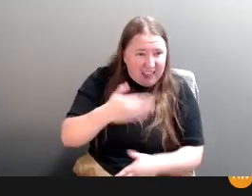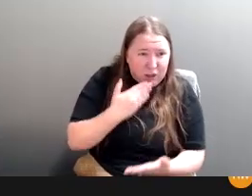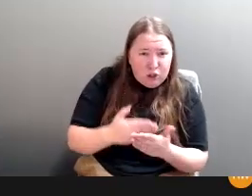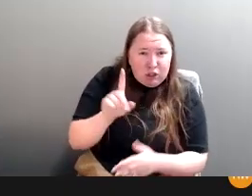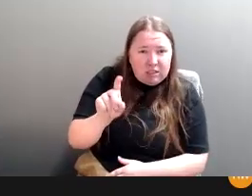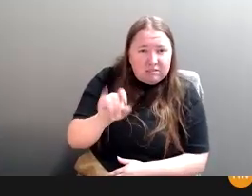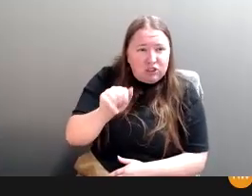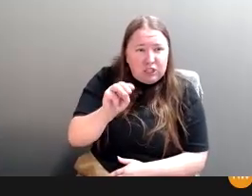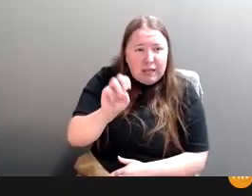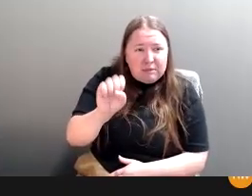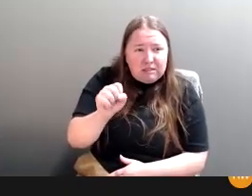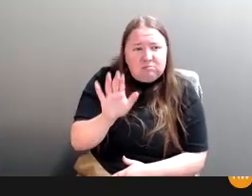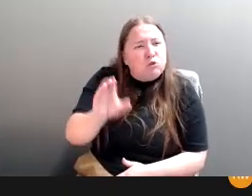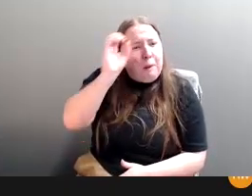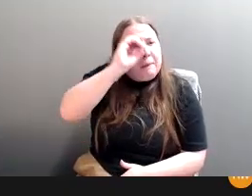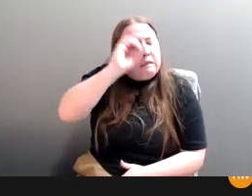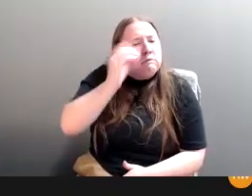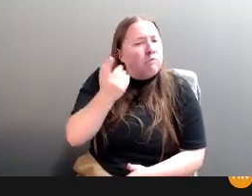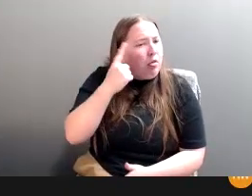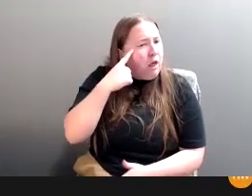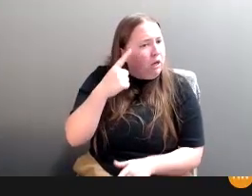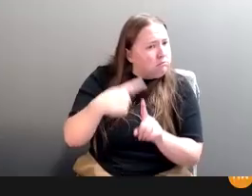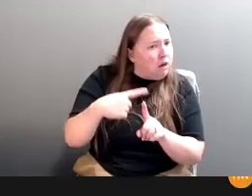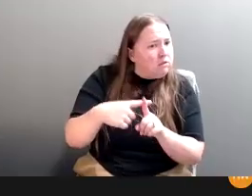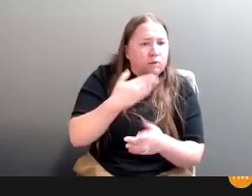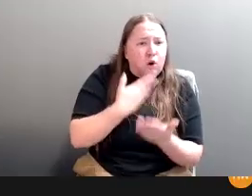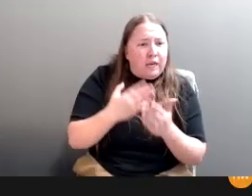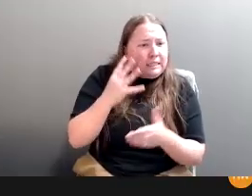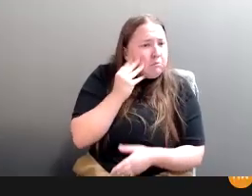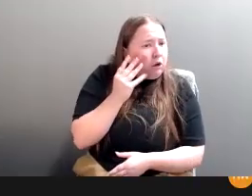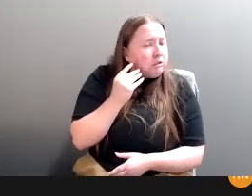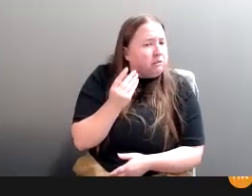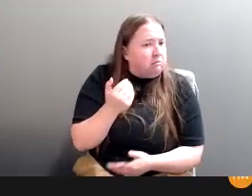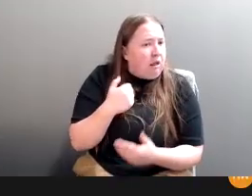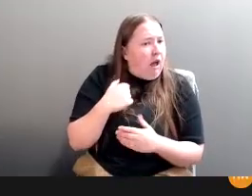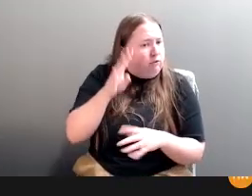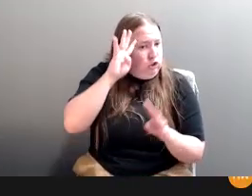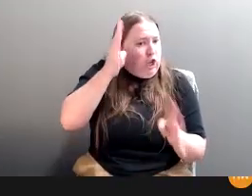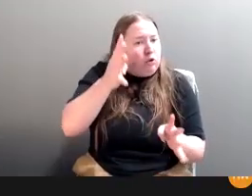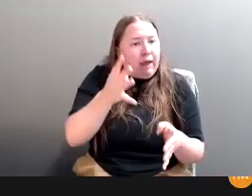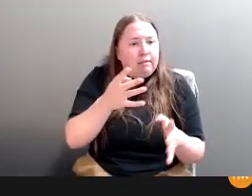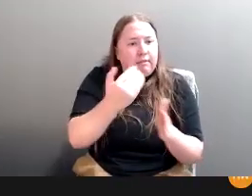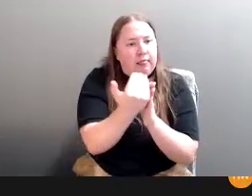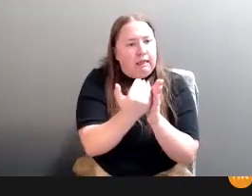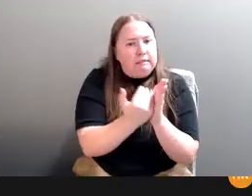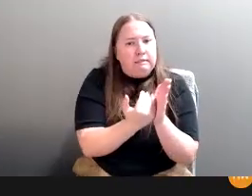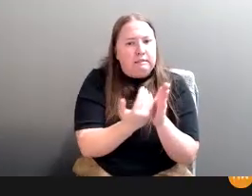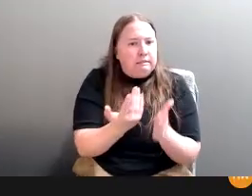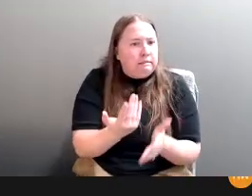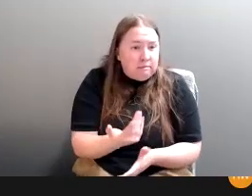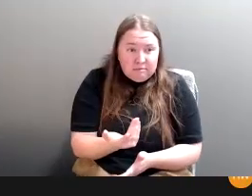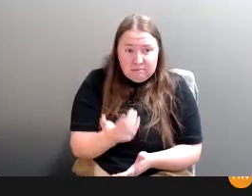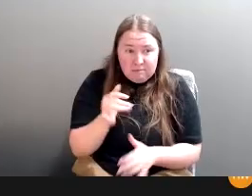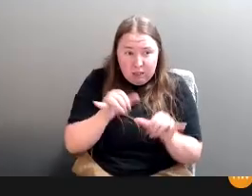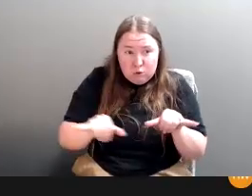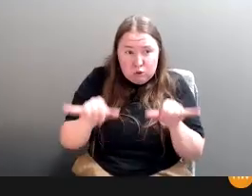opinion, James? Like, if you found that to be a good experience where they have it just generate the Lisp code for them, the